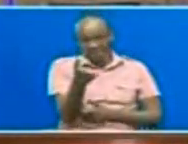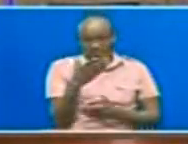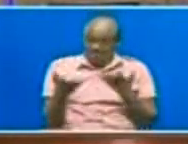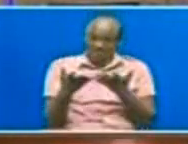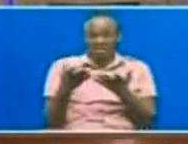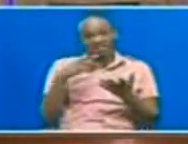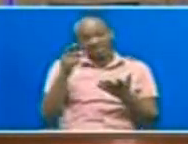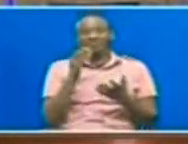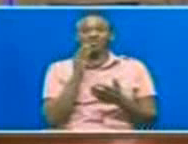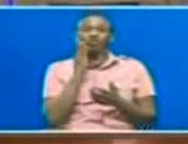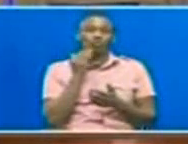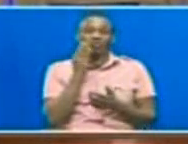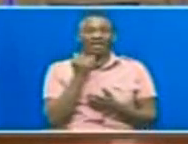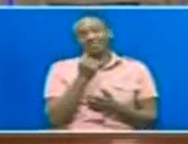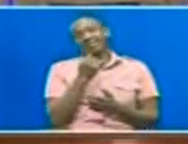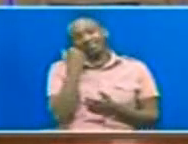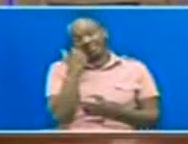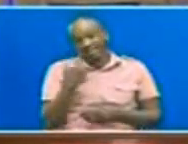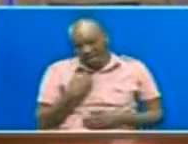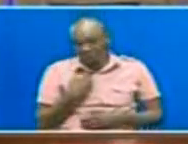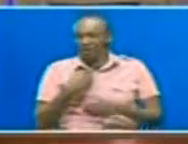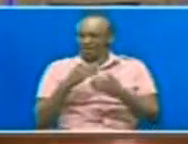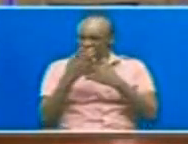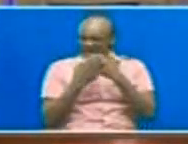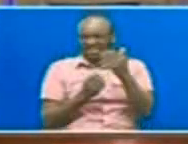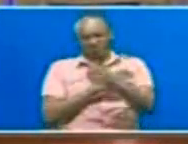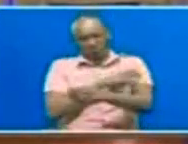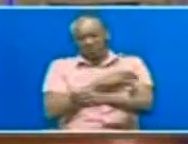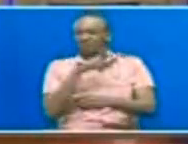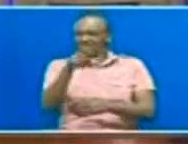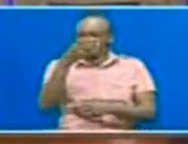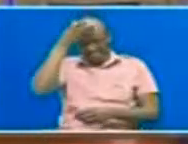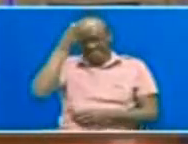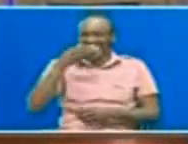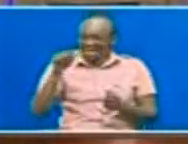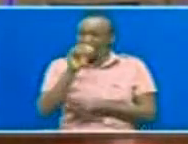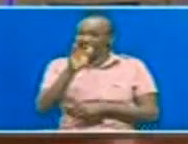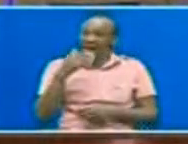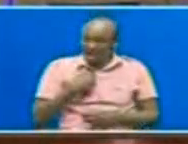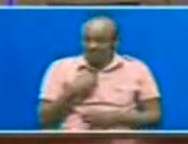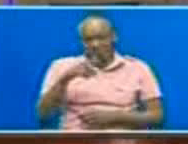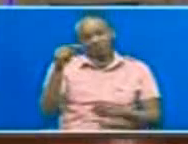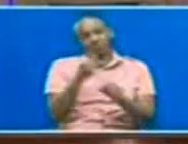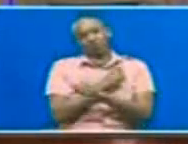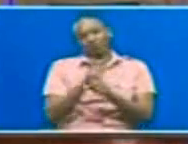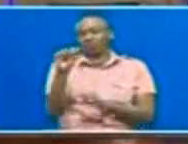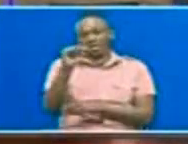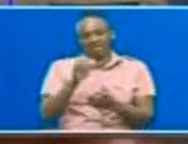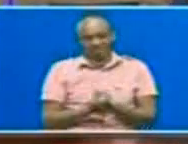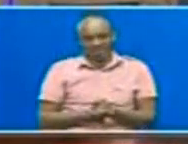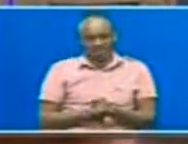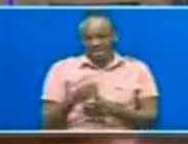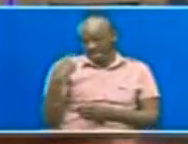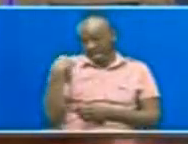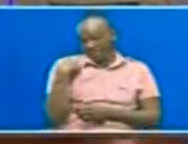from diabetes to high blood pressure. Cannot even drive his taxi anymore, which was his only source of income. We're putting his number